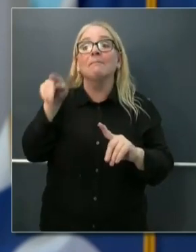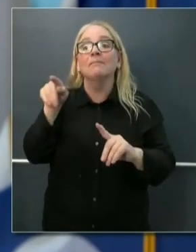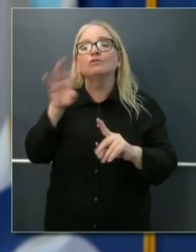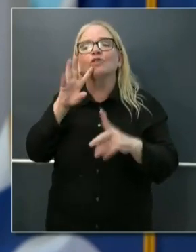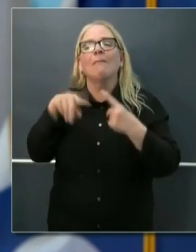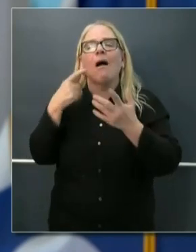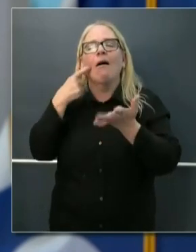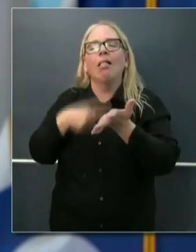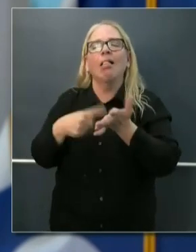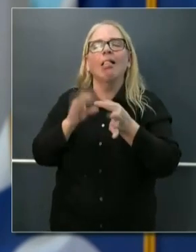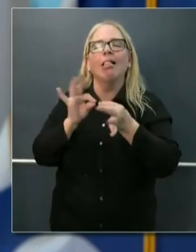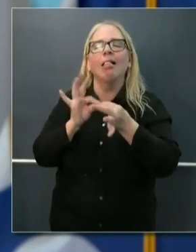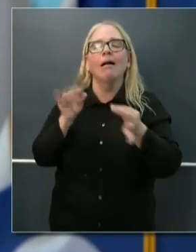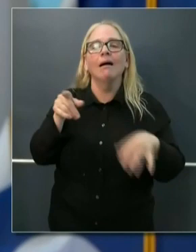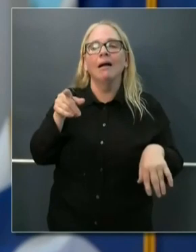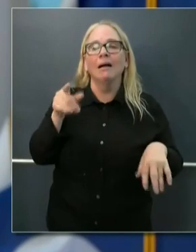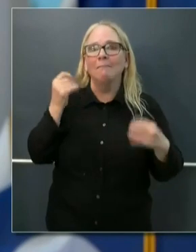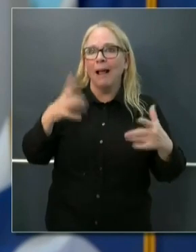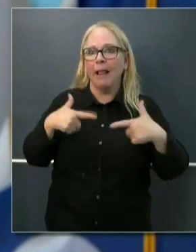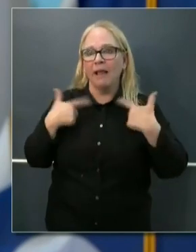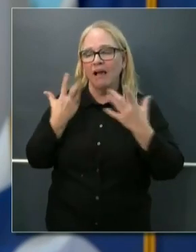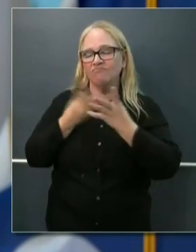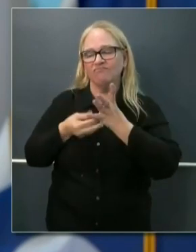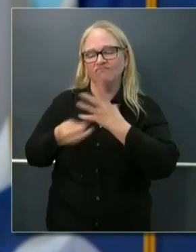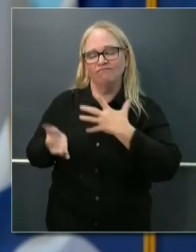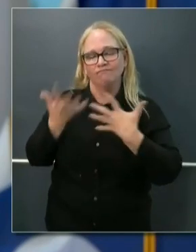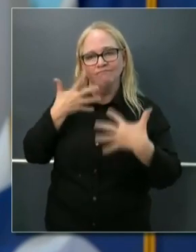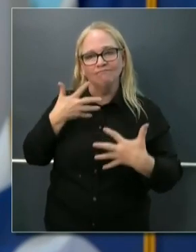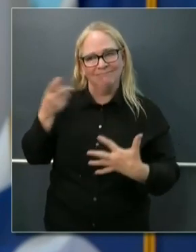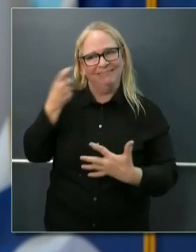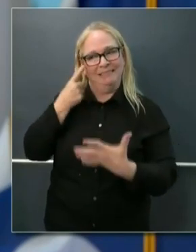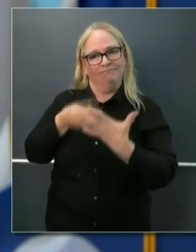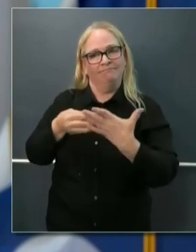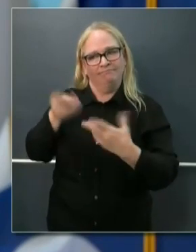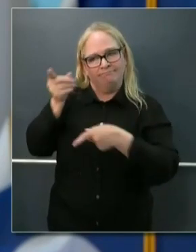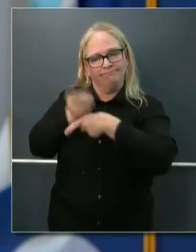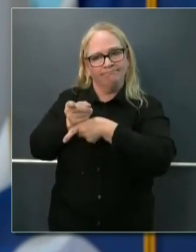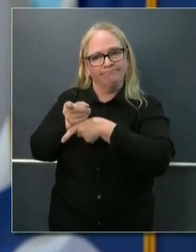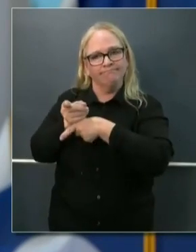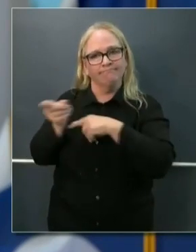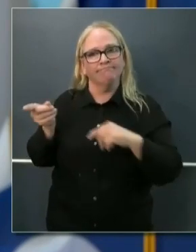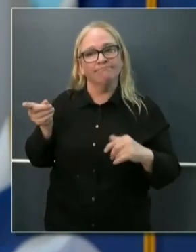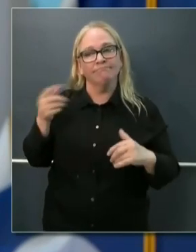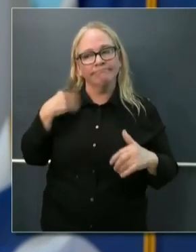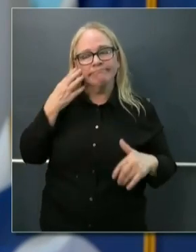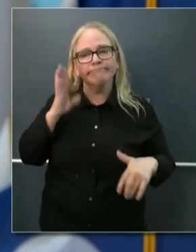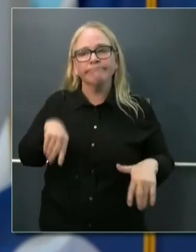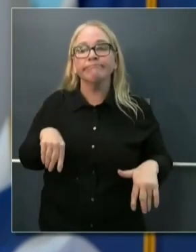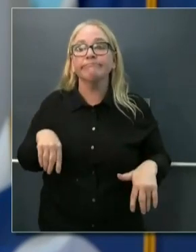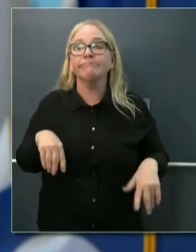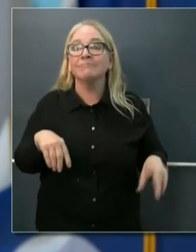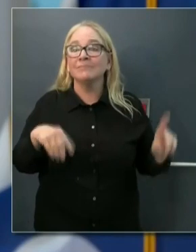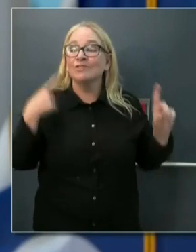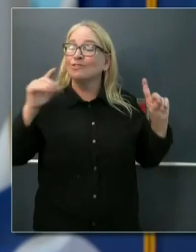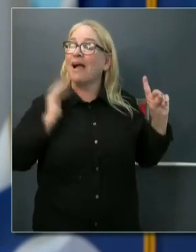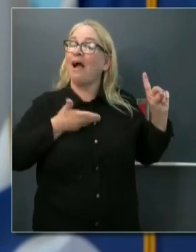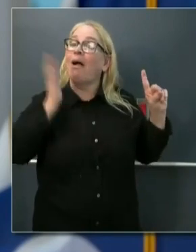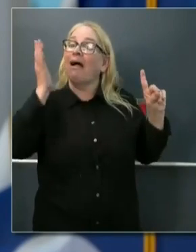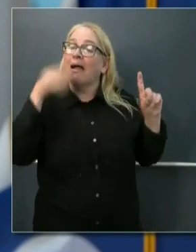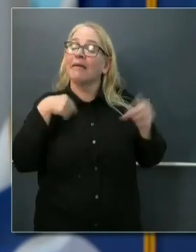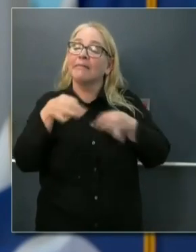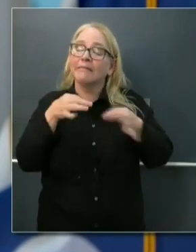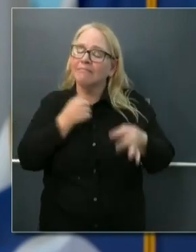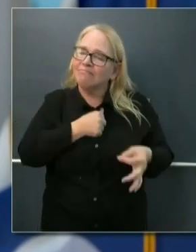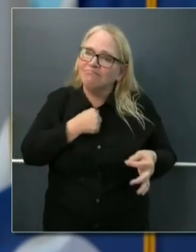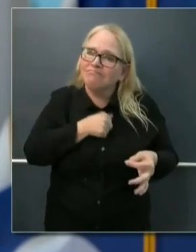and I appreciate that as we do every day. At our press conference, we extend our condolences to those who have lost